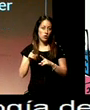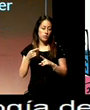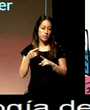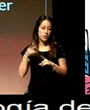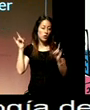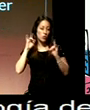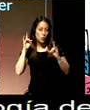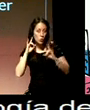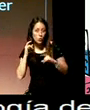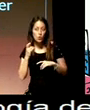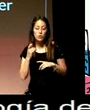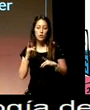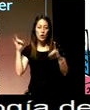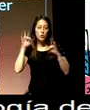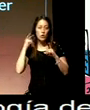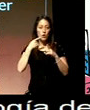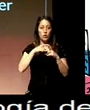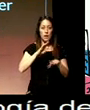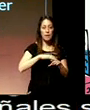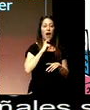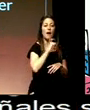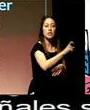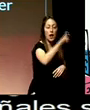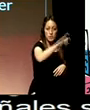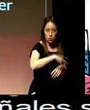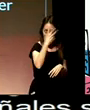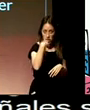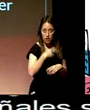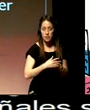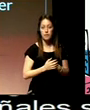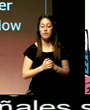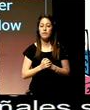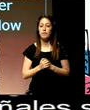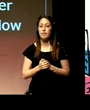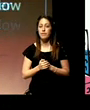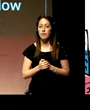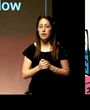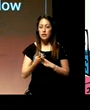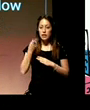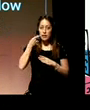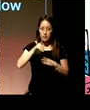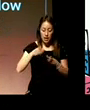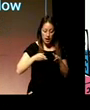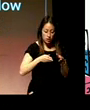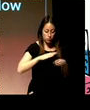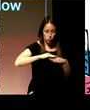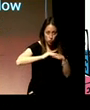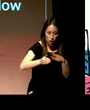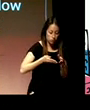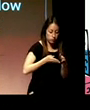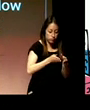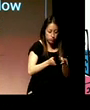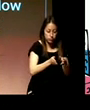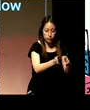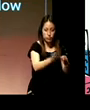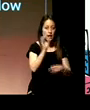under a yellow sticky stripe along the road. This emits a very low sound, a